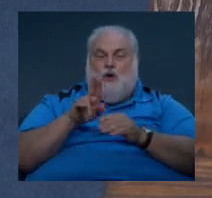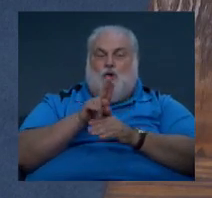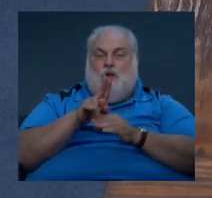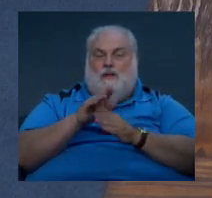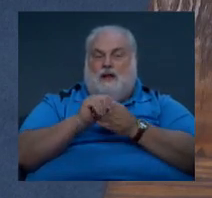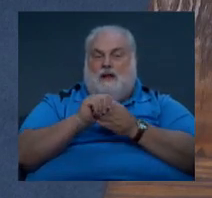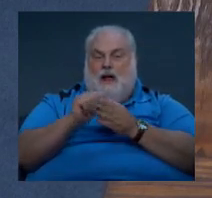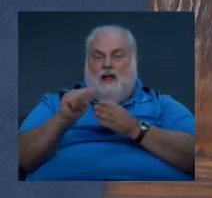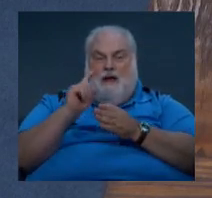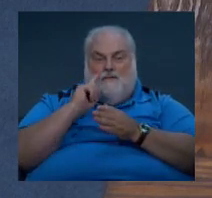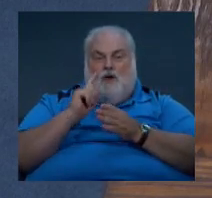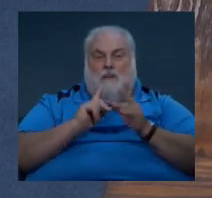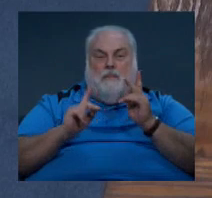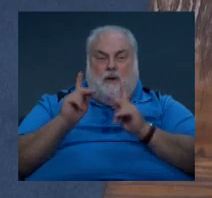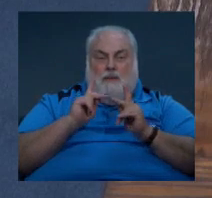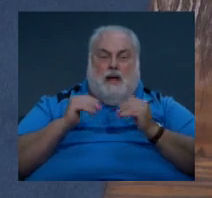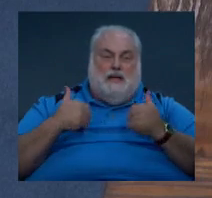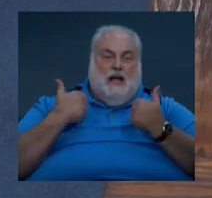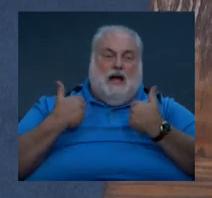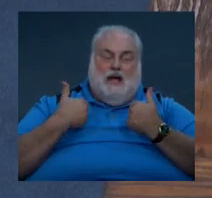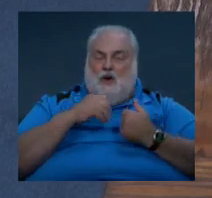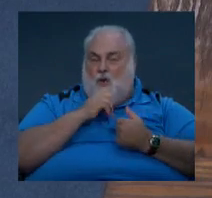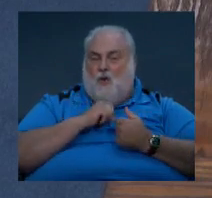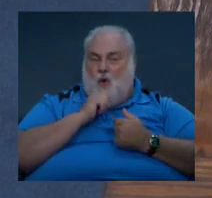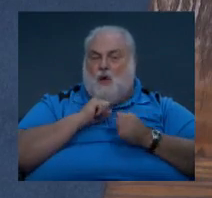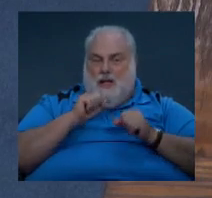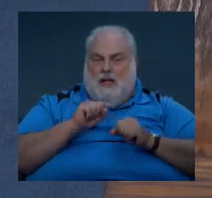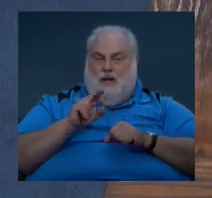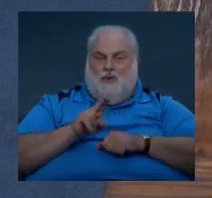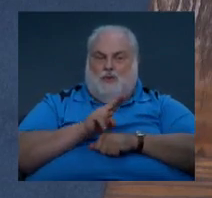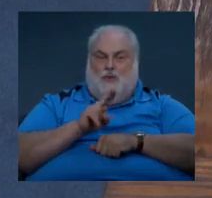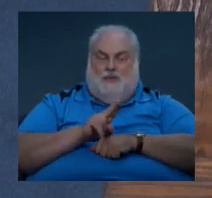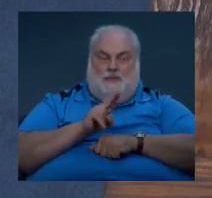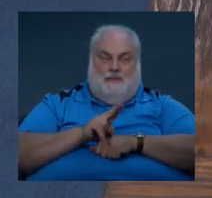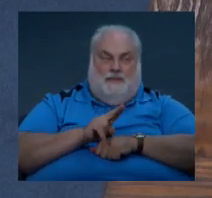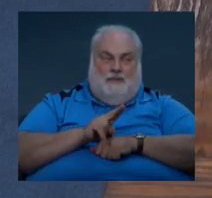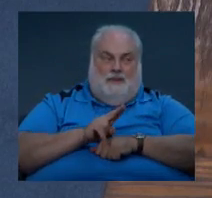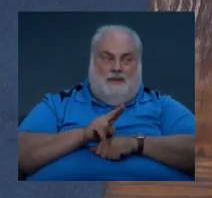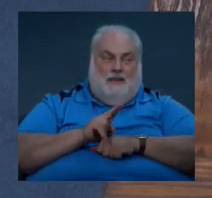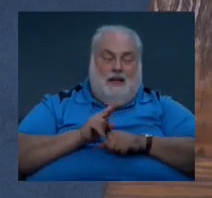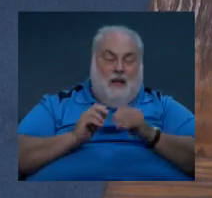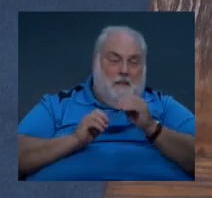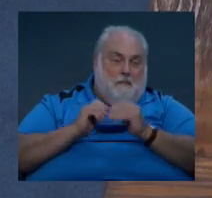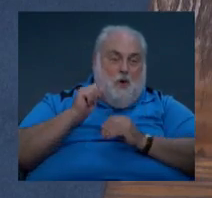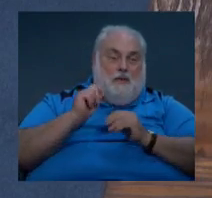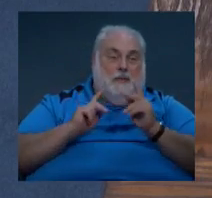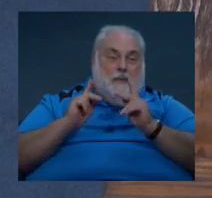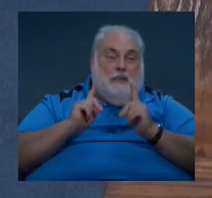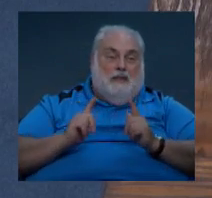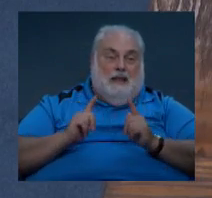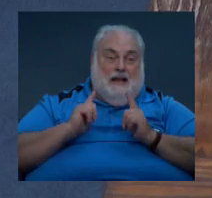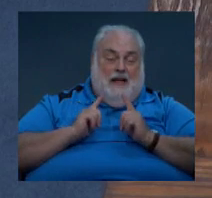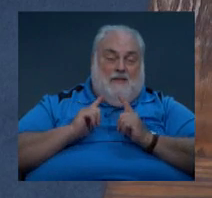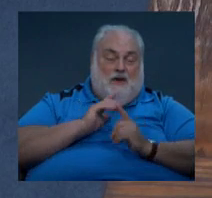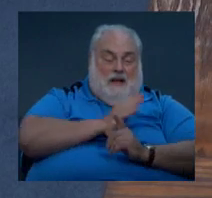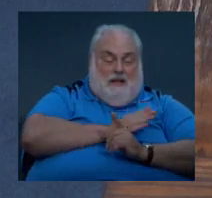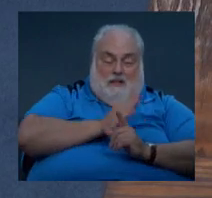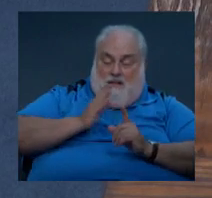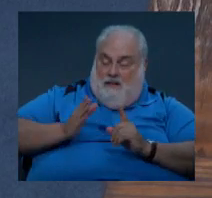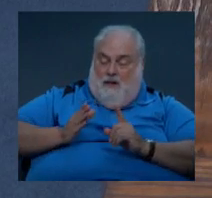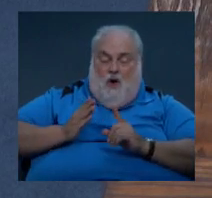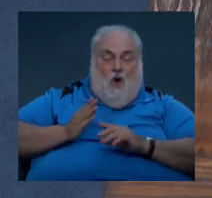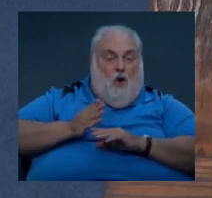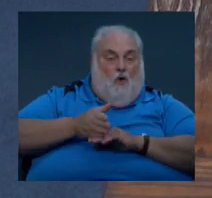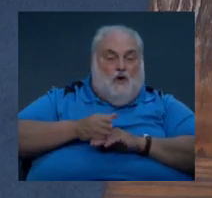for something that both individuals, both young and old, can use. Both of the people who live on either side of my house are